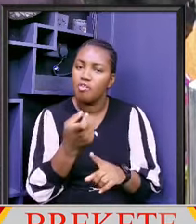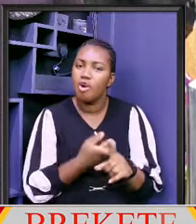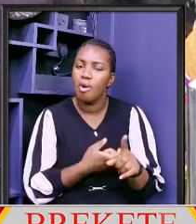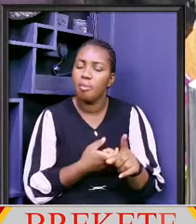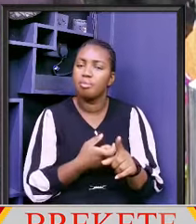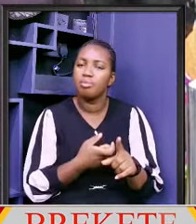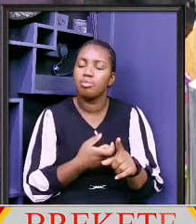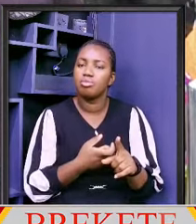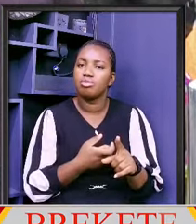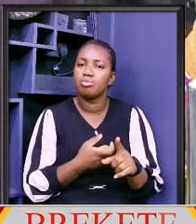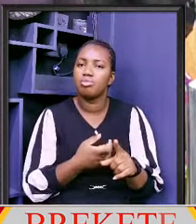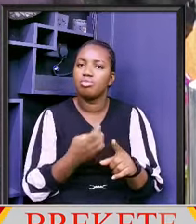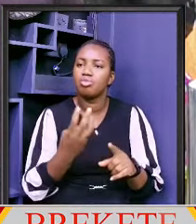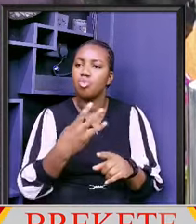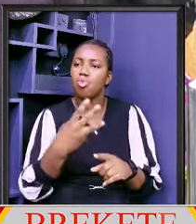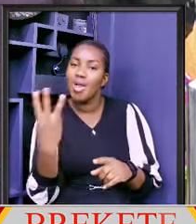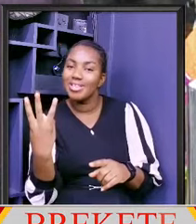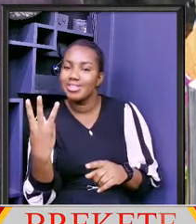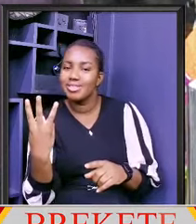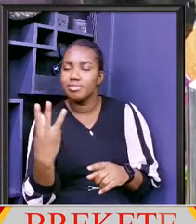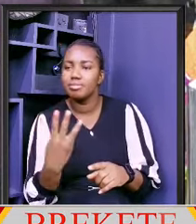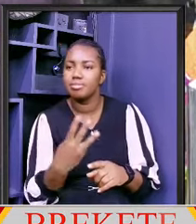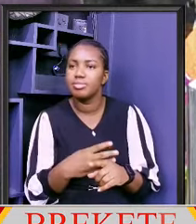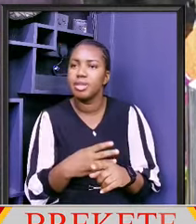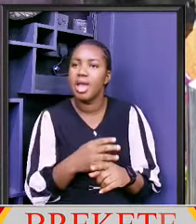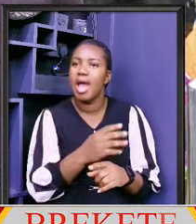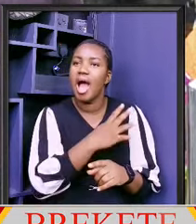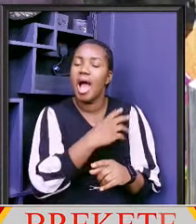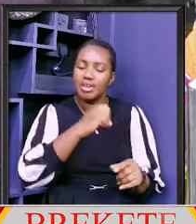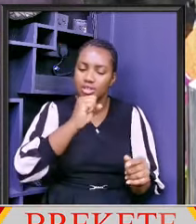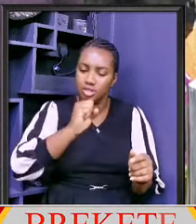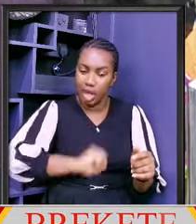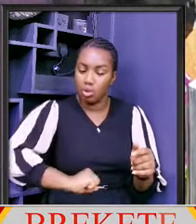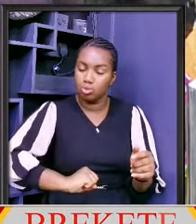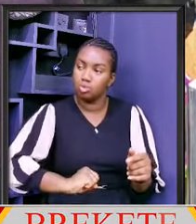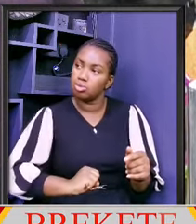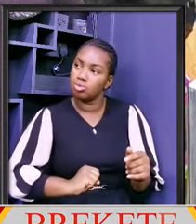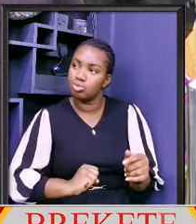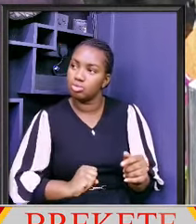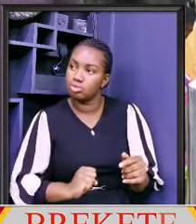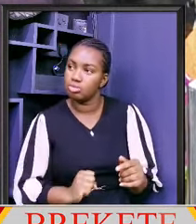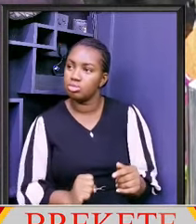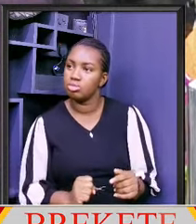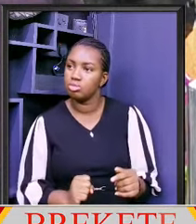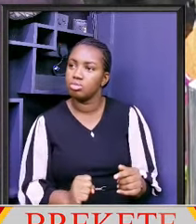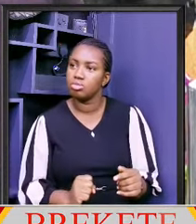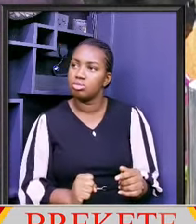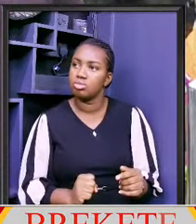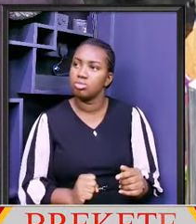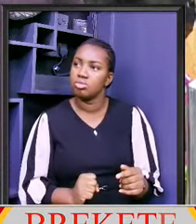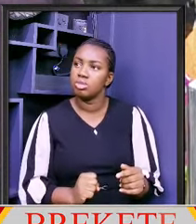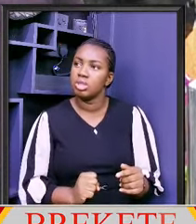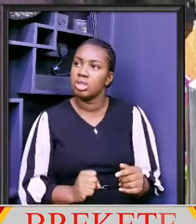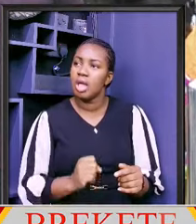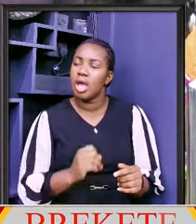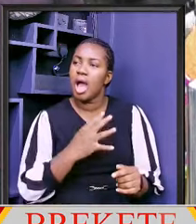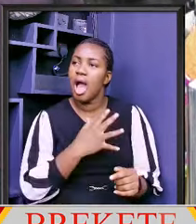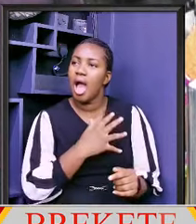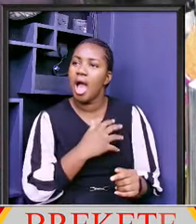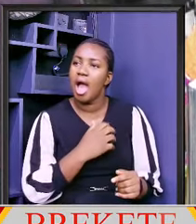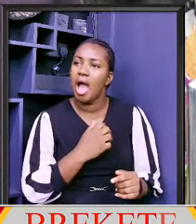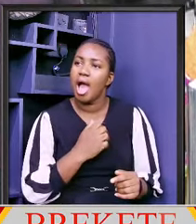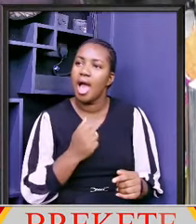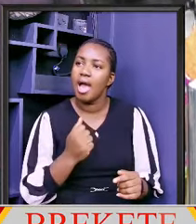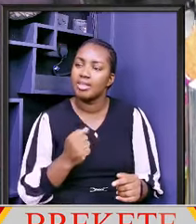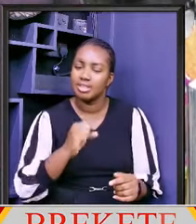Mm-hmm. Then Naktuankan, mm-hmm, from south. Mm-hmm. And southeast. And south. Then MTUN Mutum is